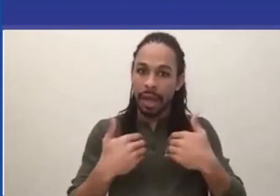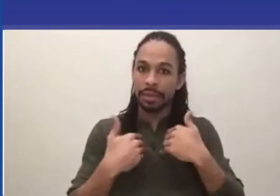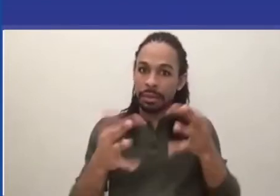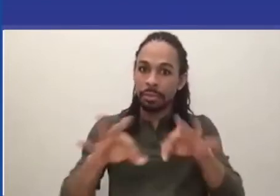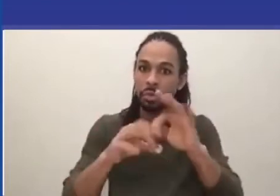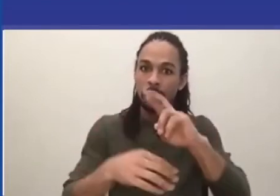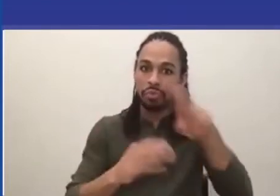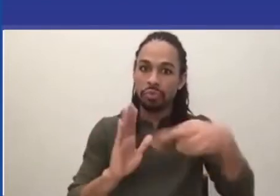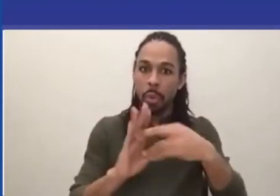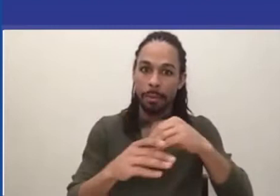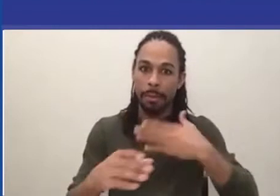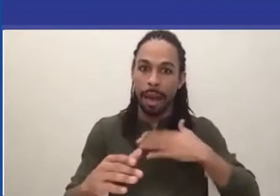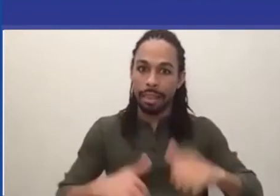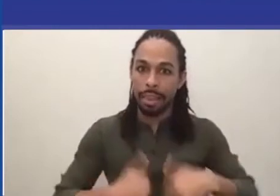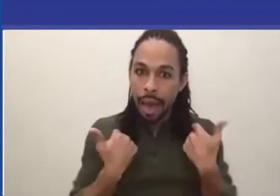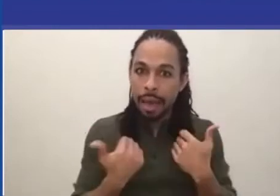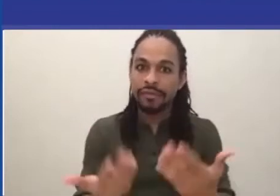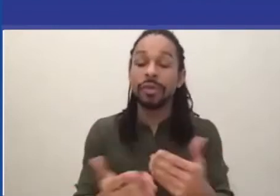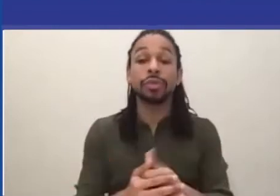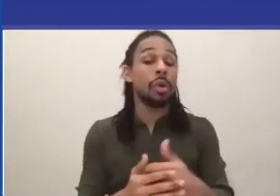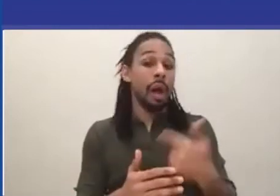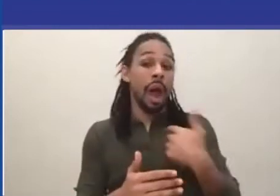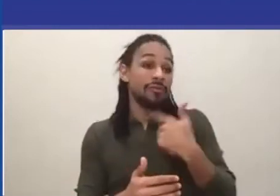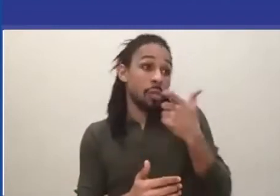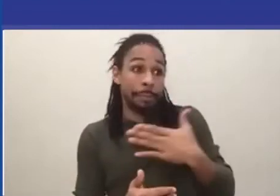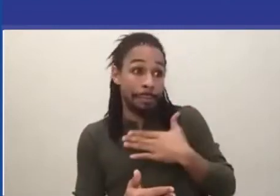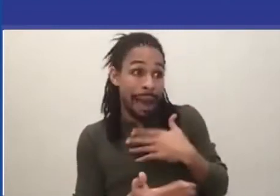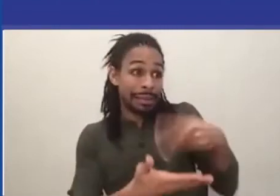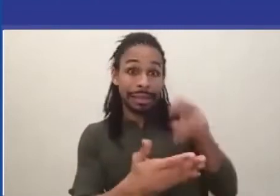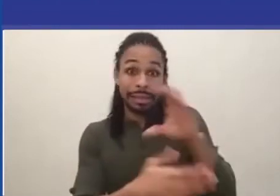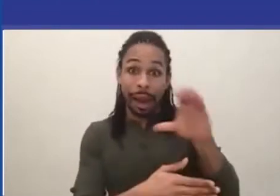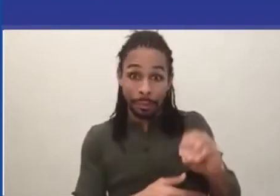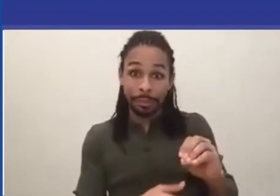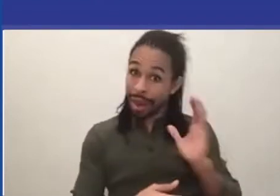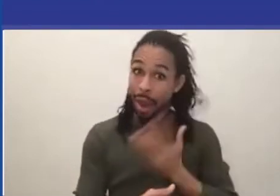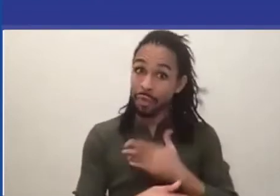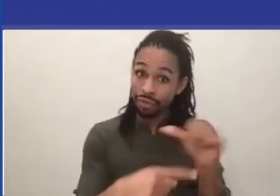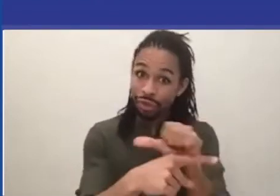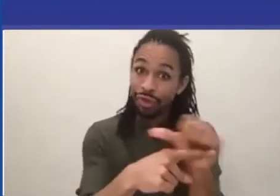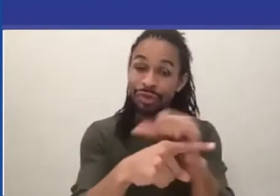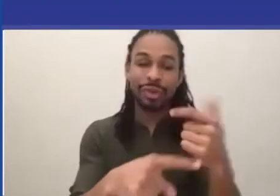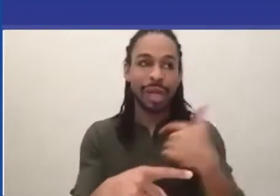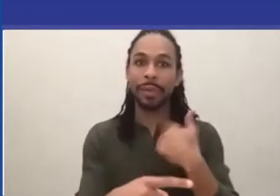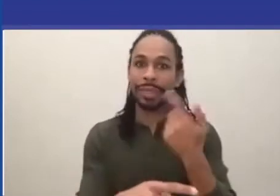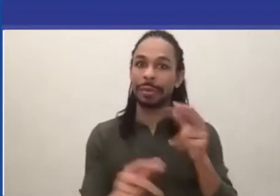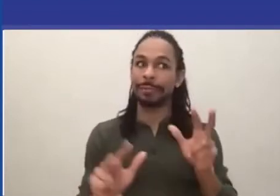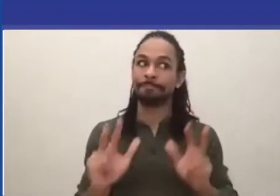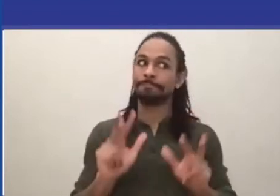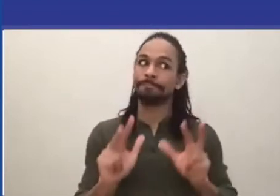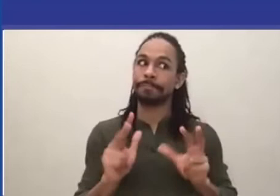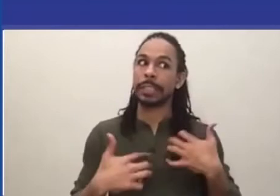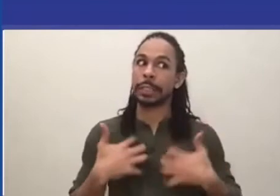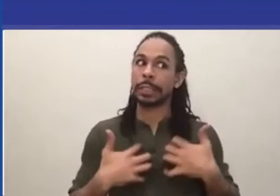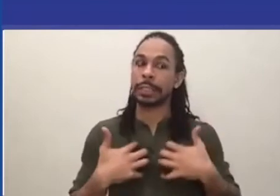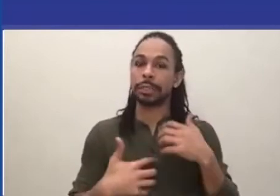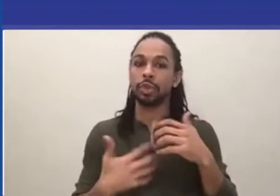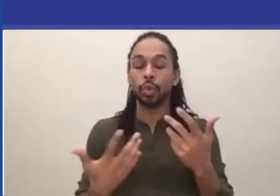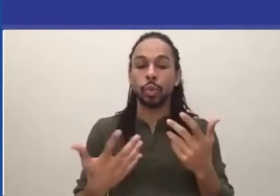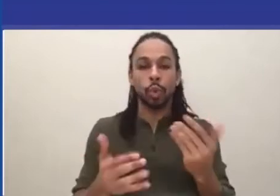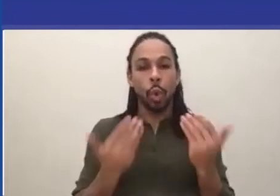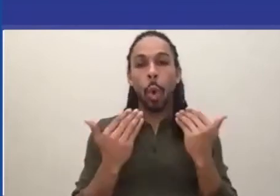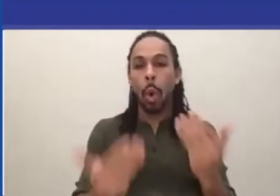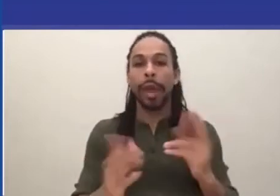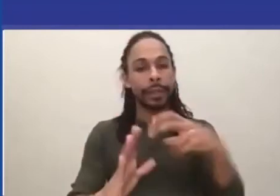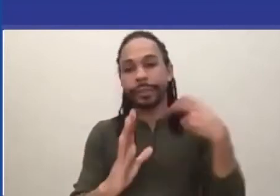done rehearsals, I was like a little bit hesitant to do that because it is such a community experience, but